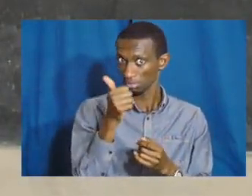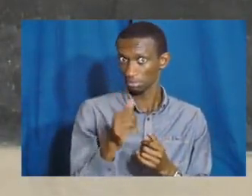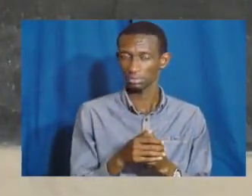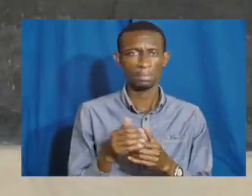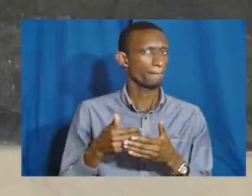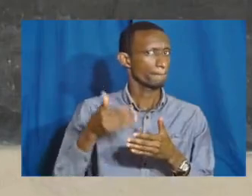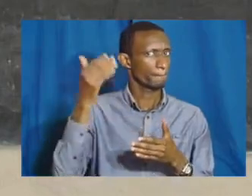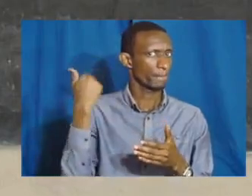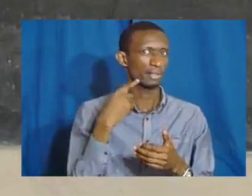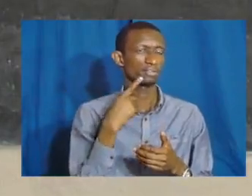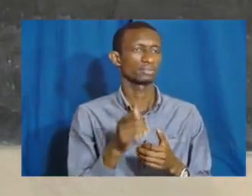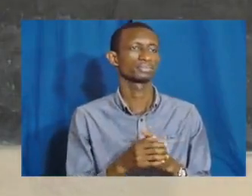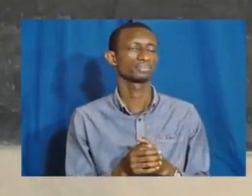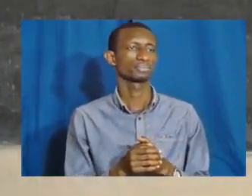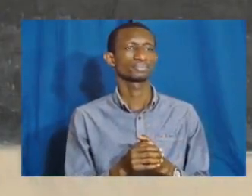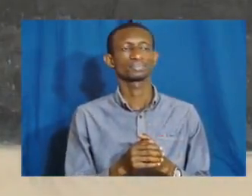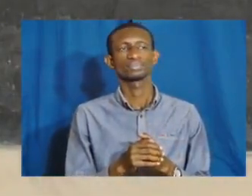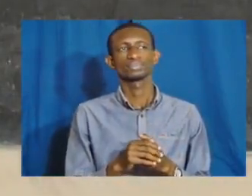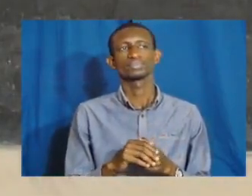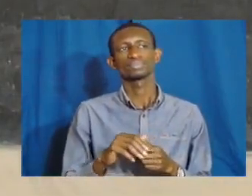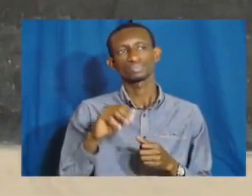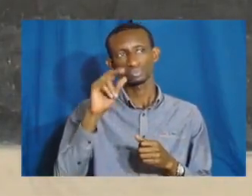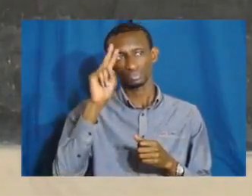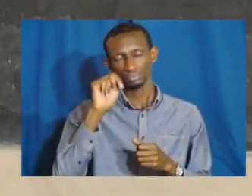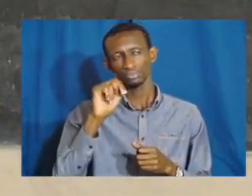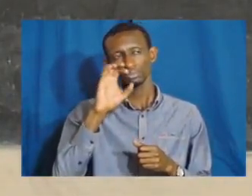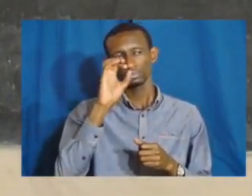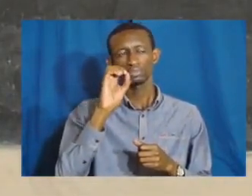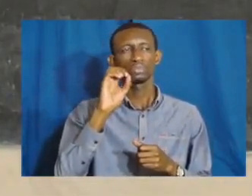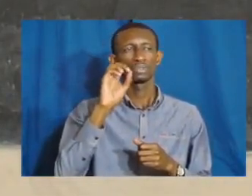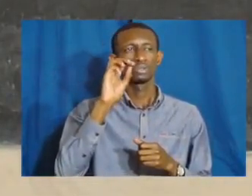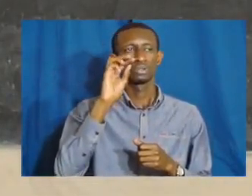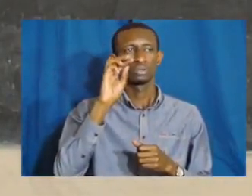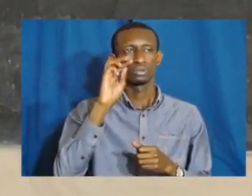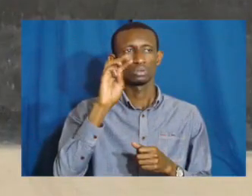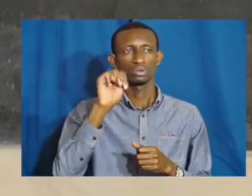talked about the nomenclature